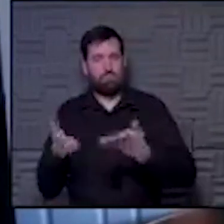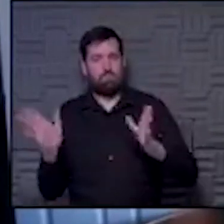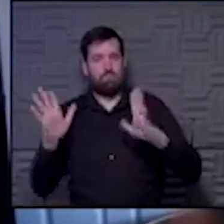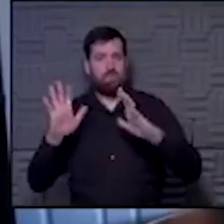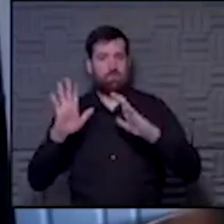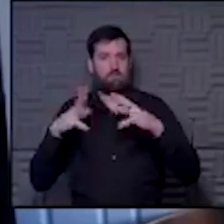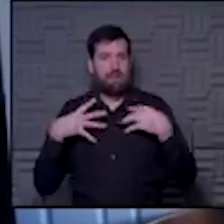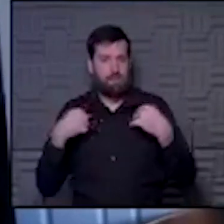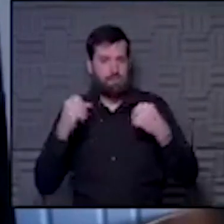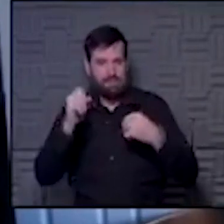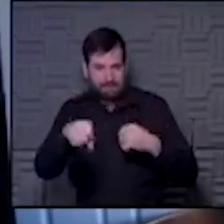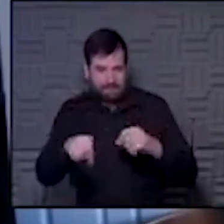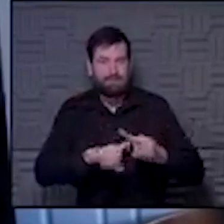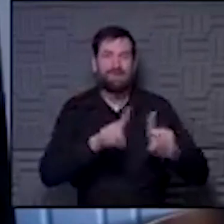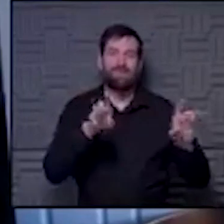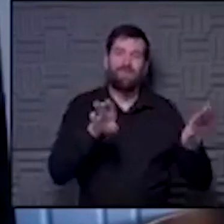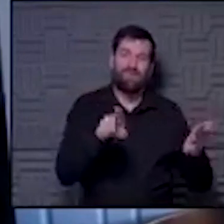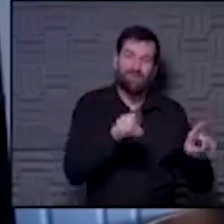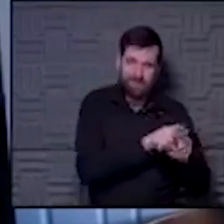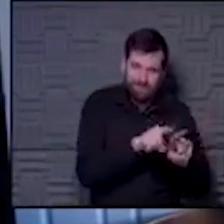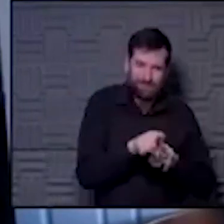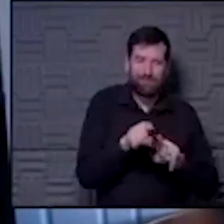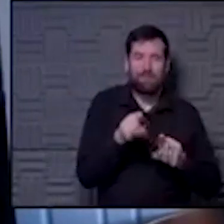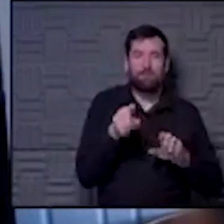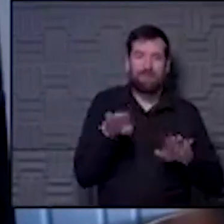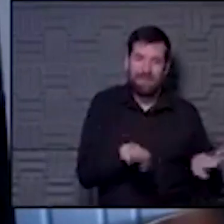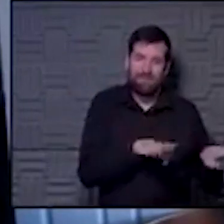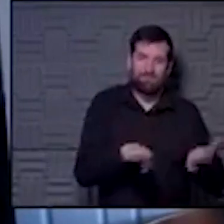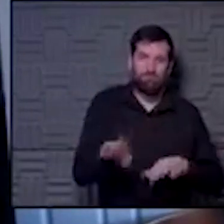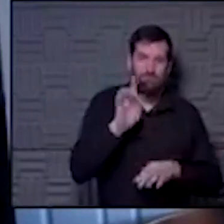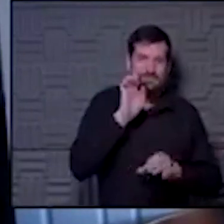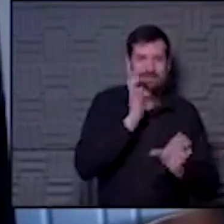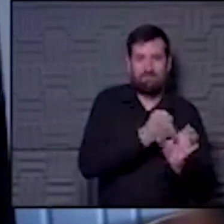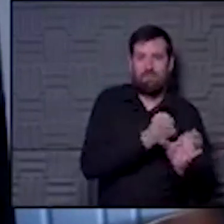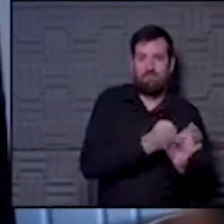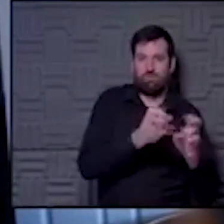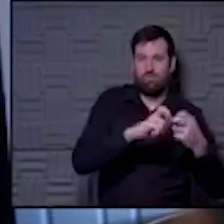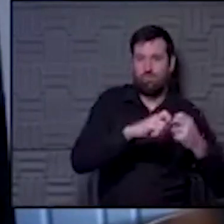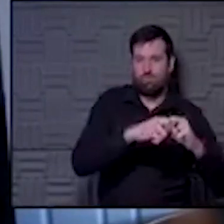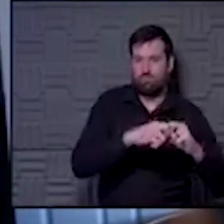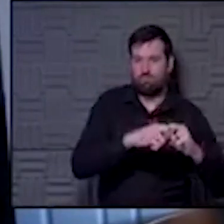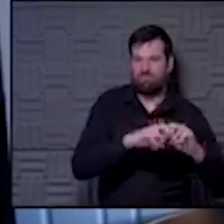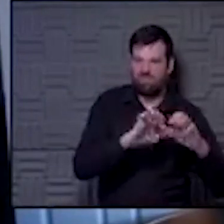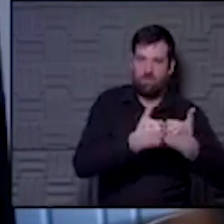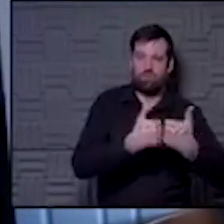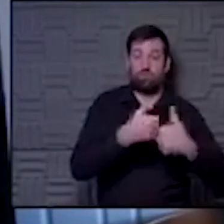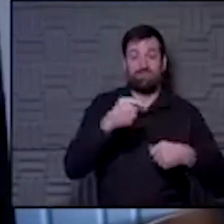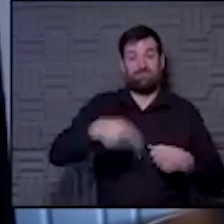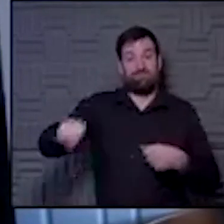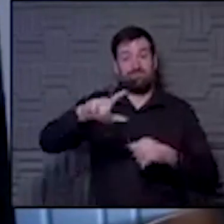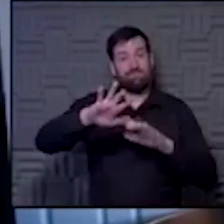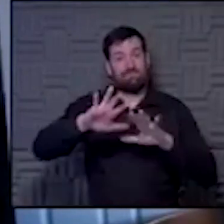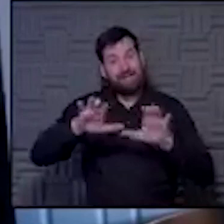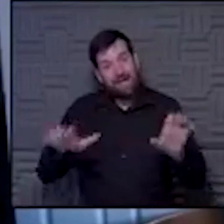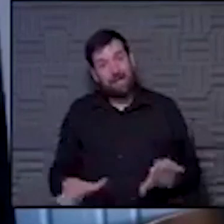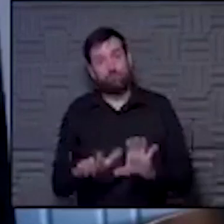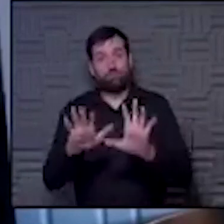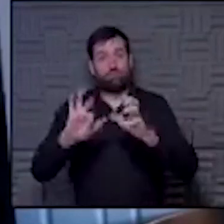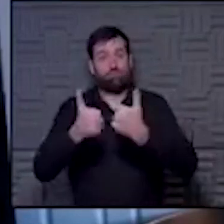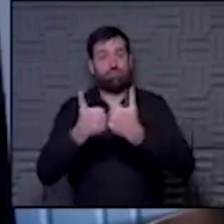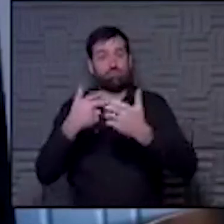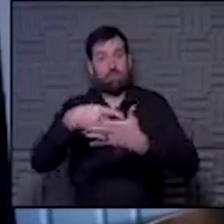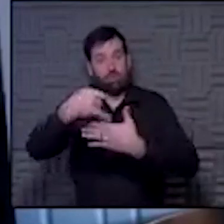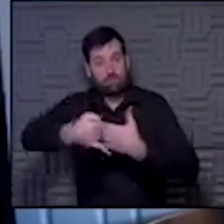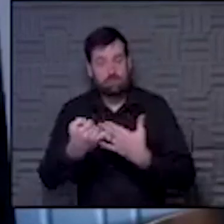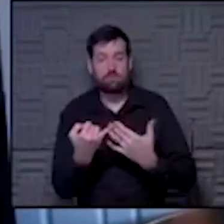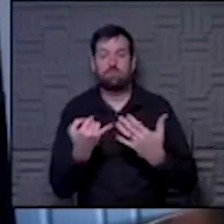means. It's also a behavioral psychology problem or challenge for a lot of people. And these action projects are really designed to let